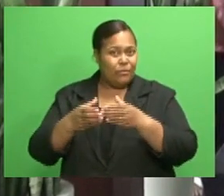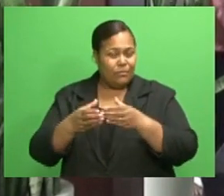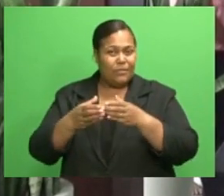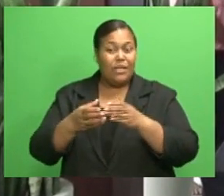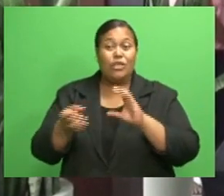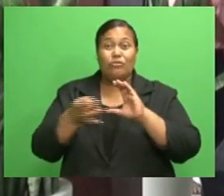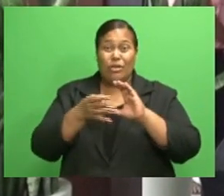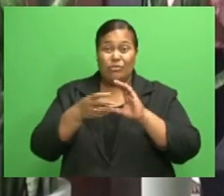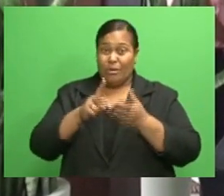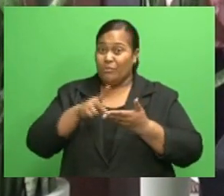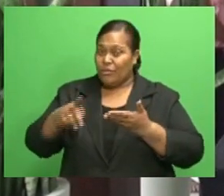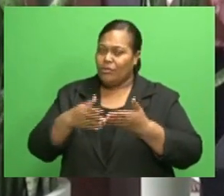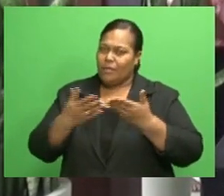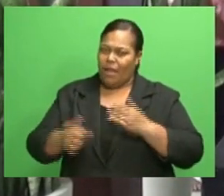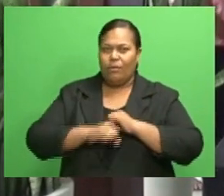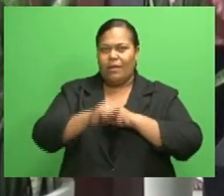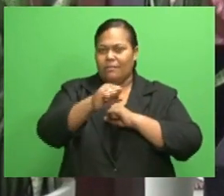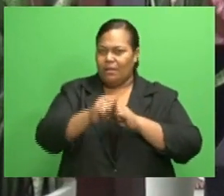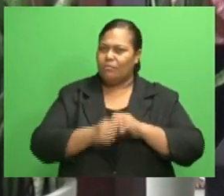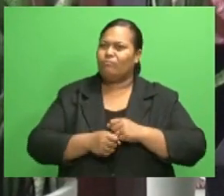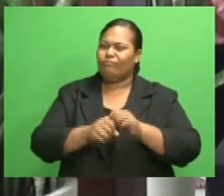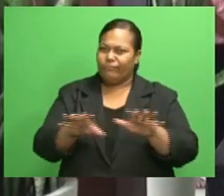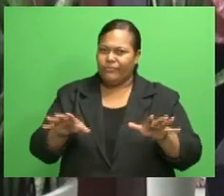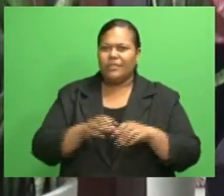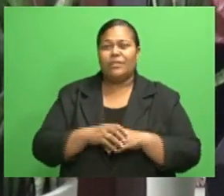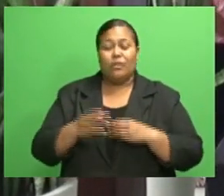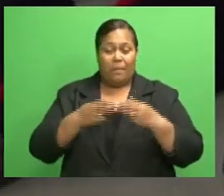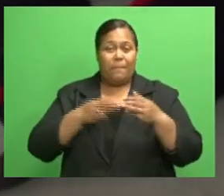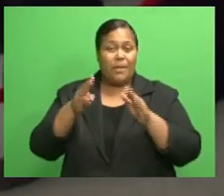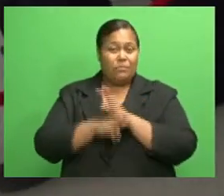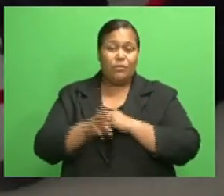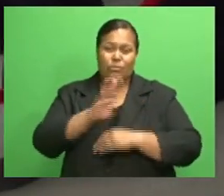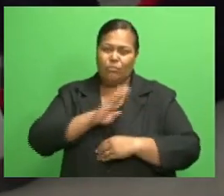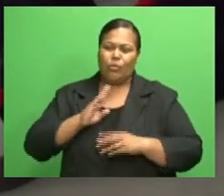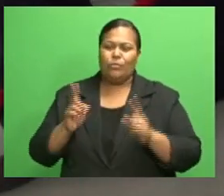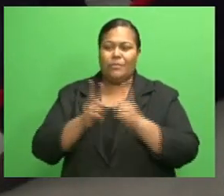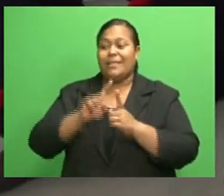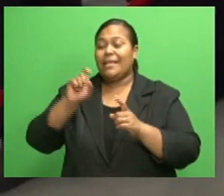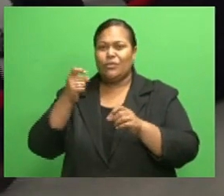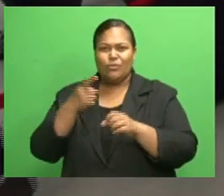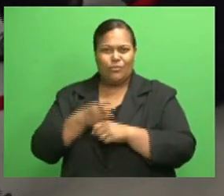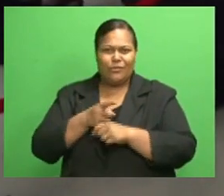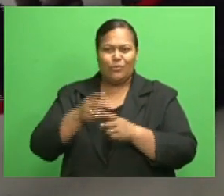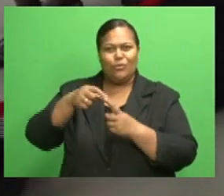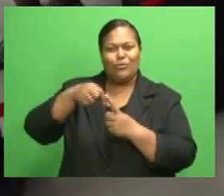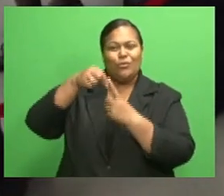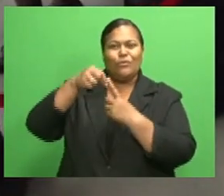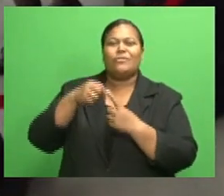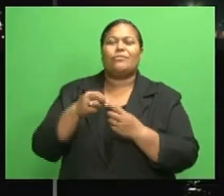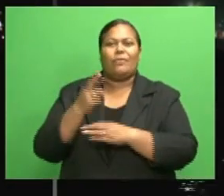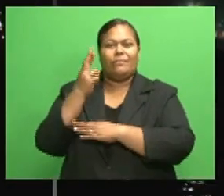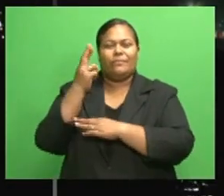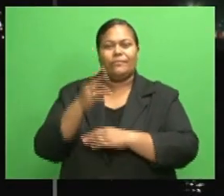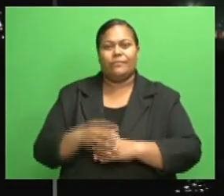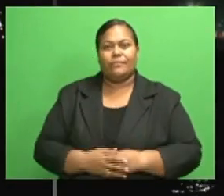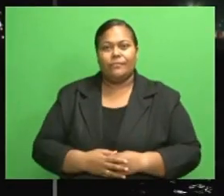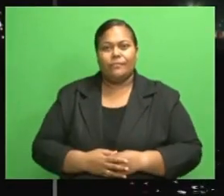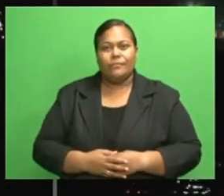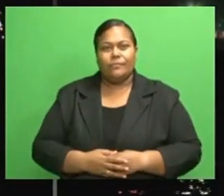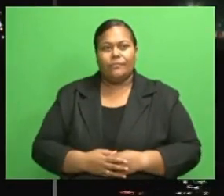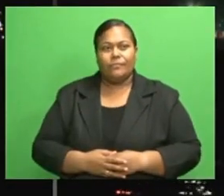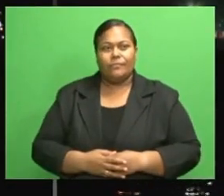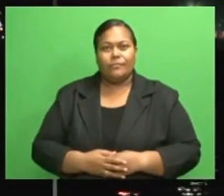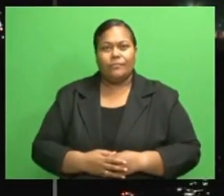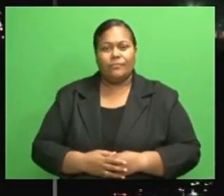been advertised, and the Management Board will meet next week to select a candidate. Lena Rees, FBC News. Meanwhile,